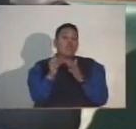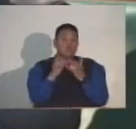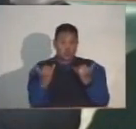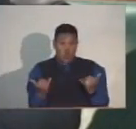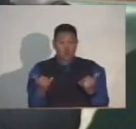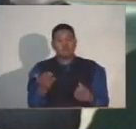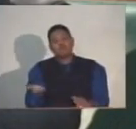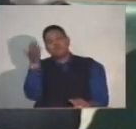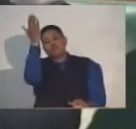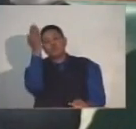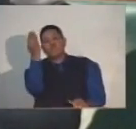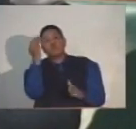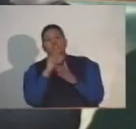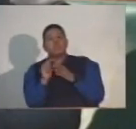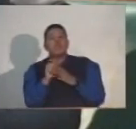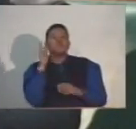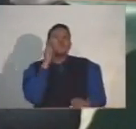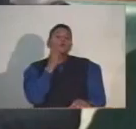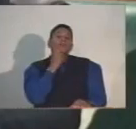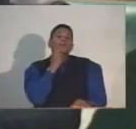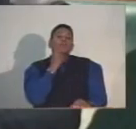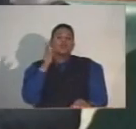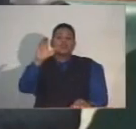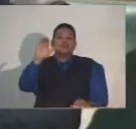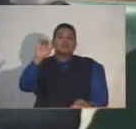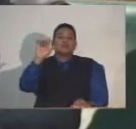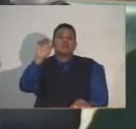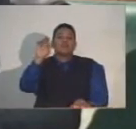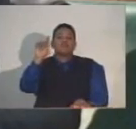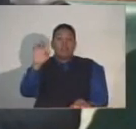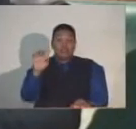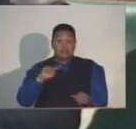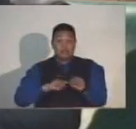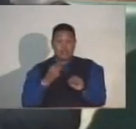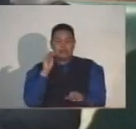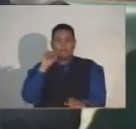per stick effective May 13,